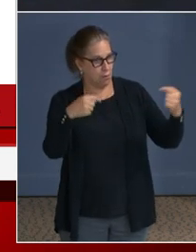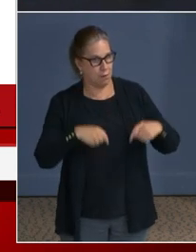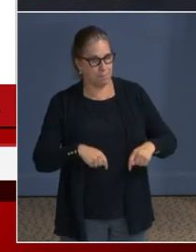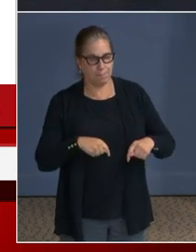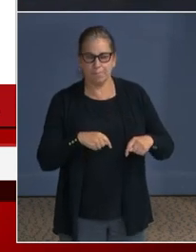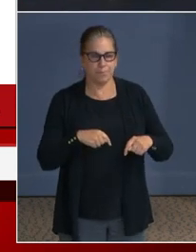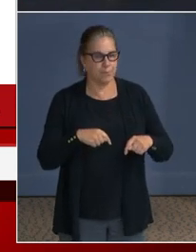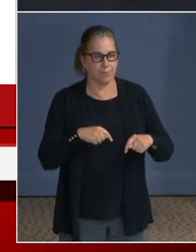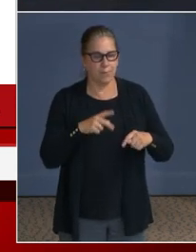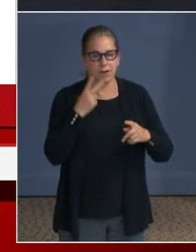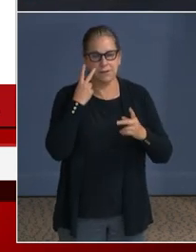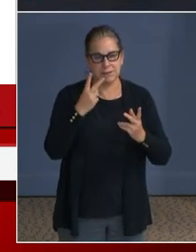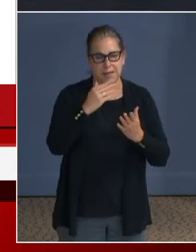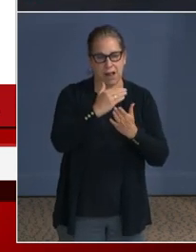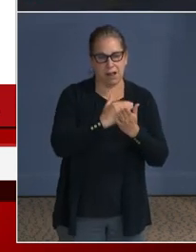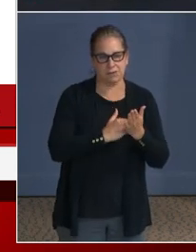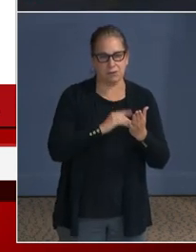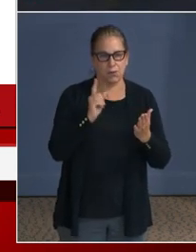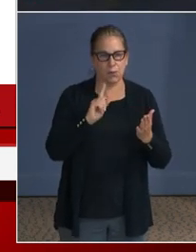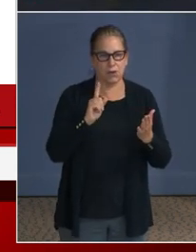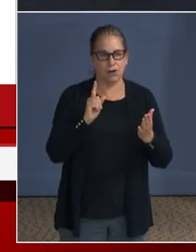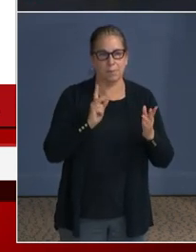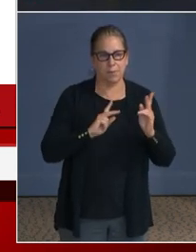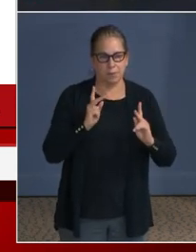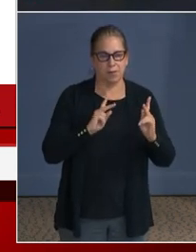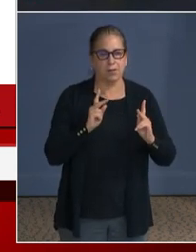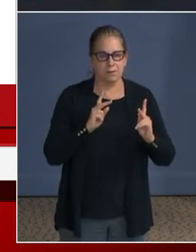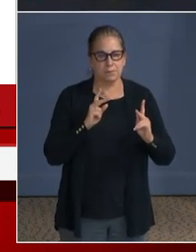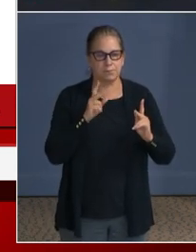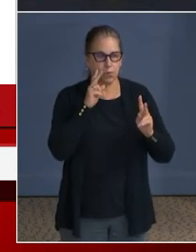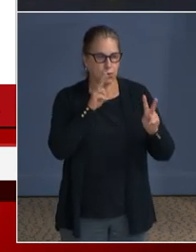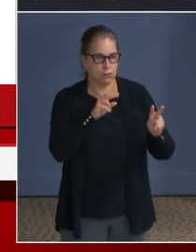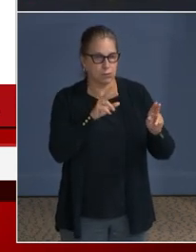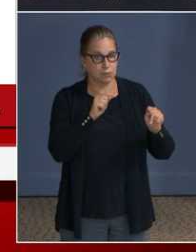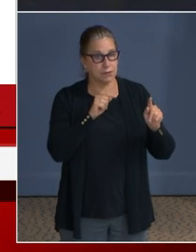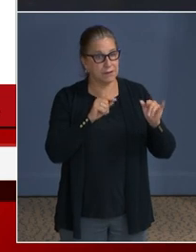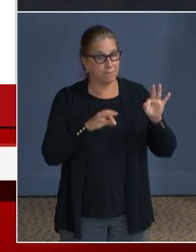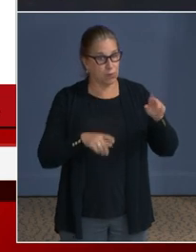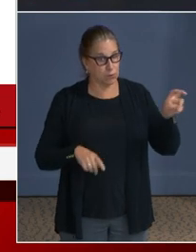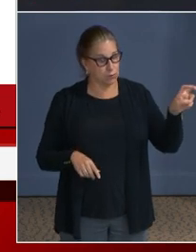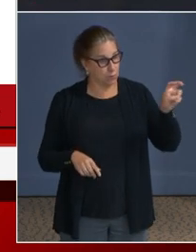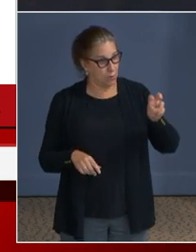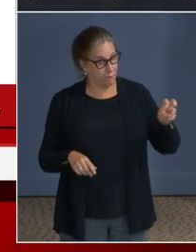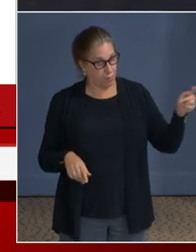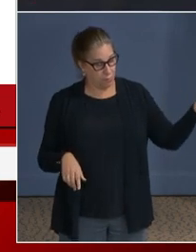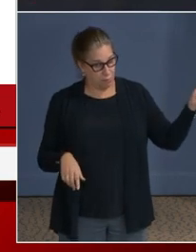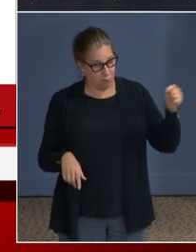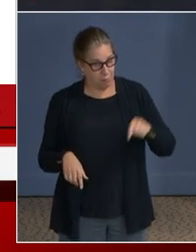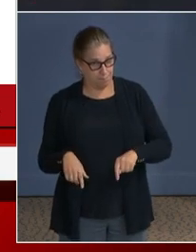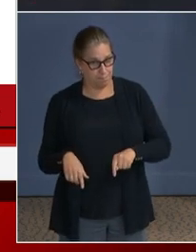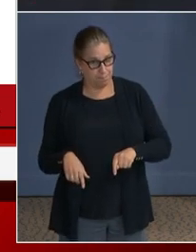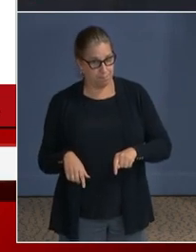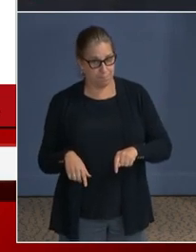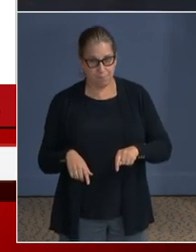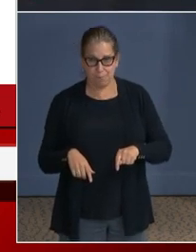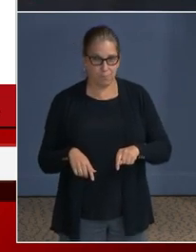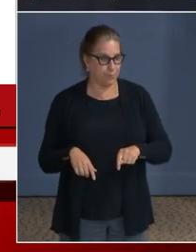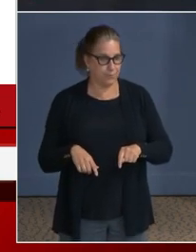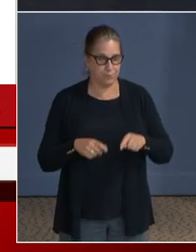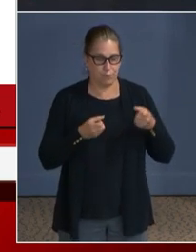safe decisions about traveling and be mindful of how traveling could affect our